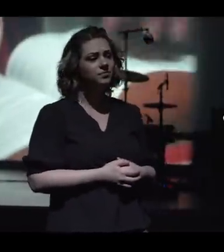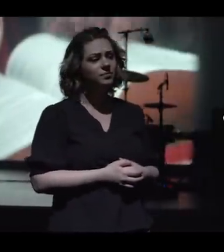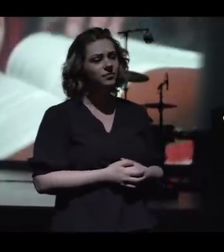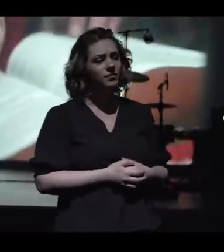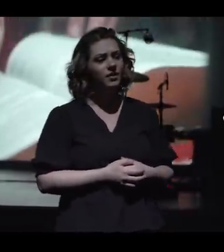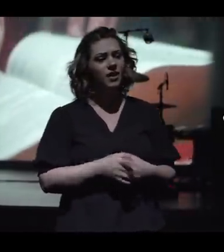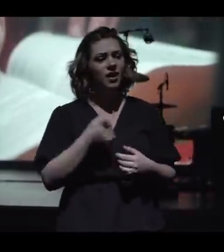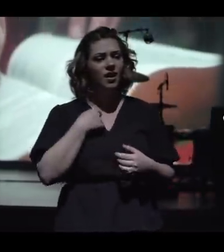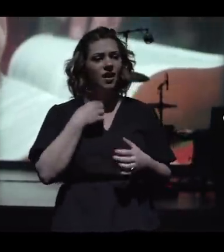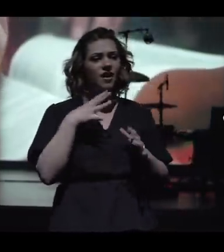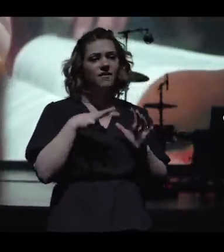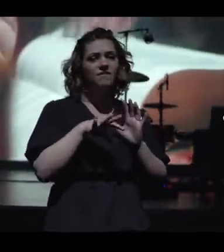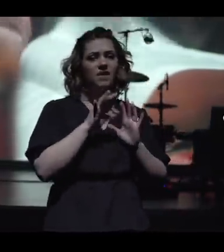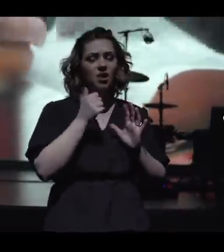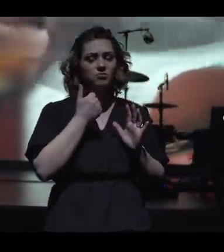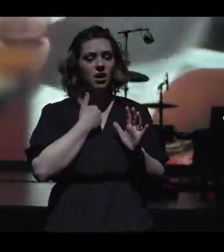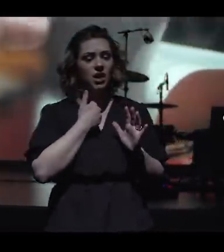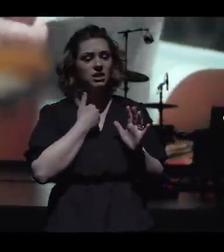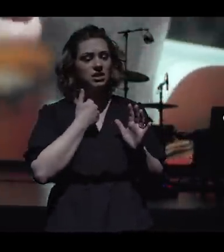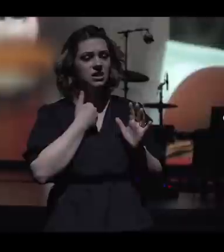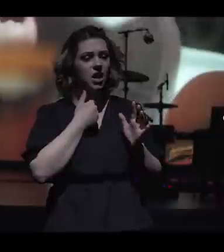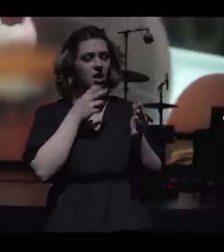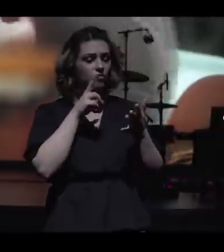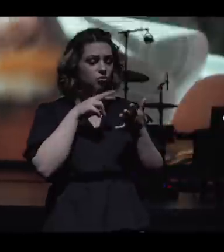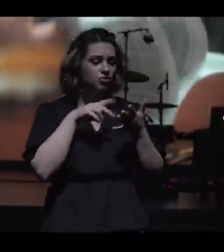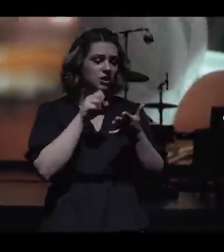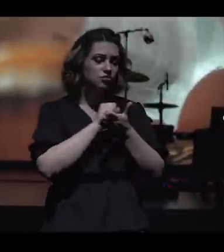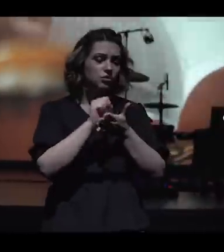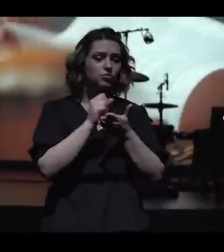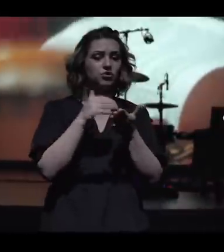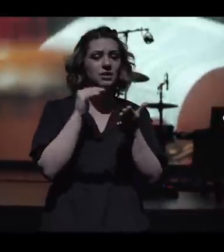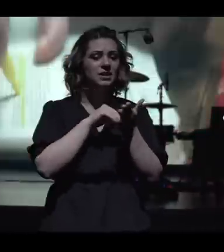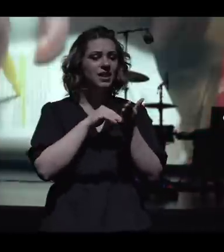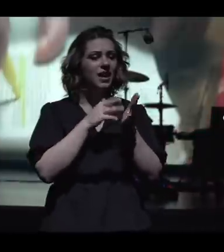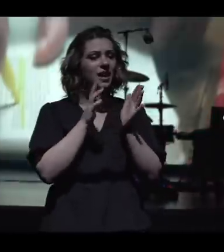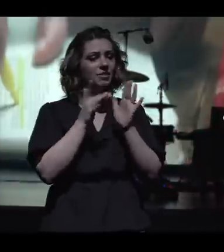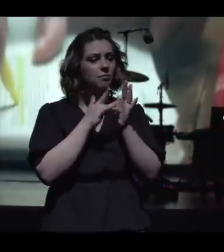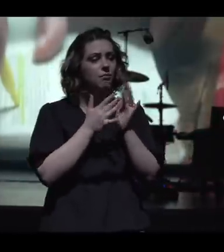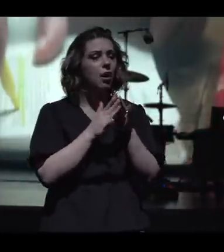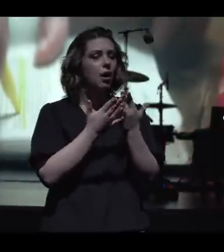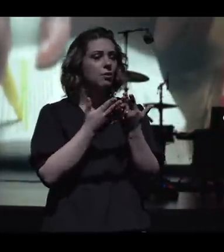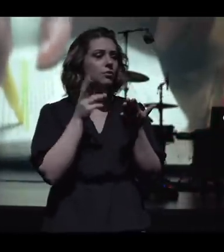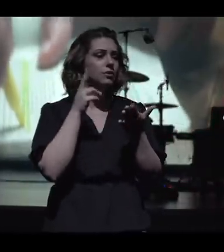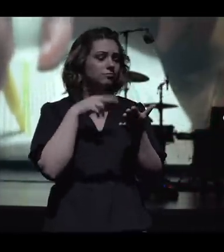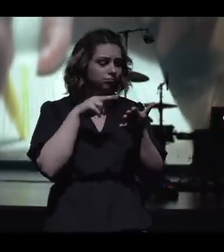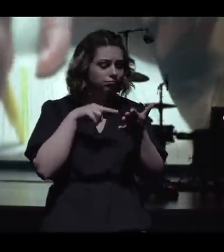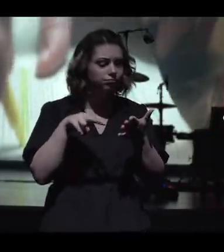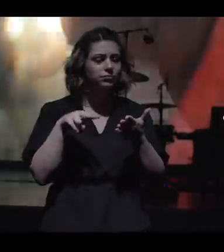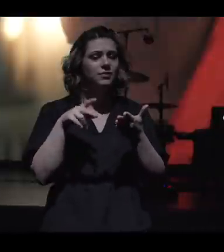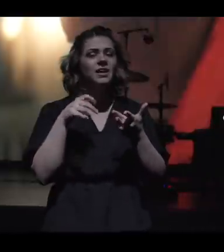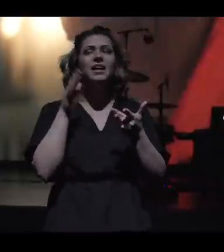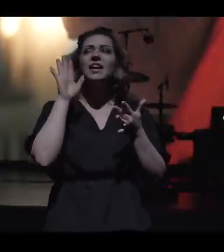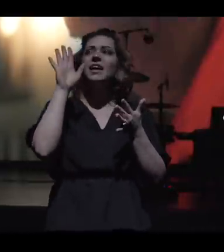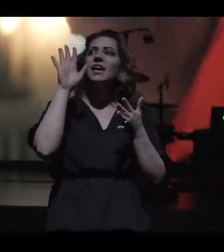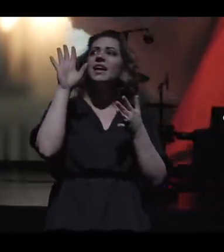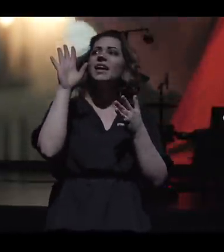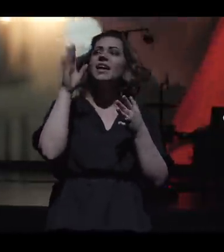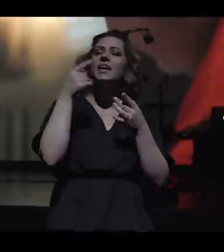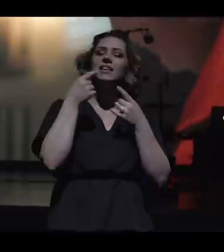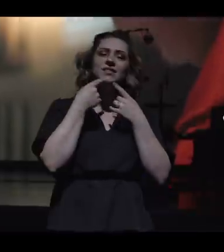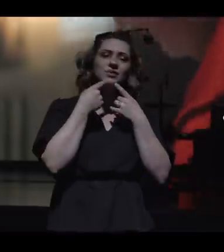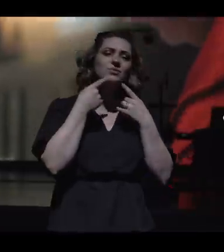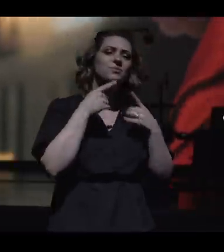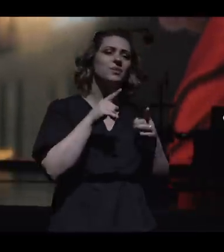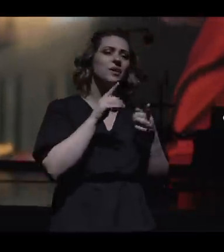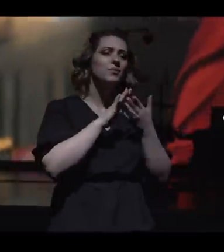And I found myself back in scripture. I found myself reaching for my Bible again. And his word became so alive.